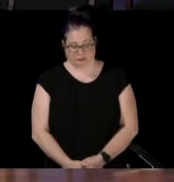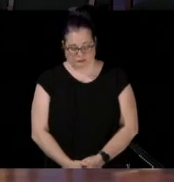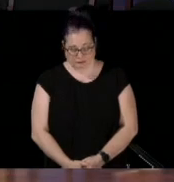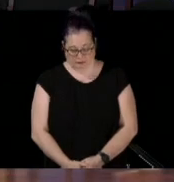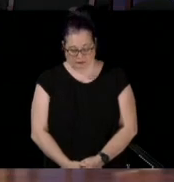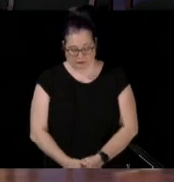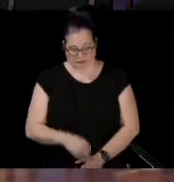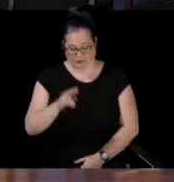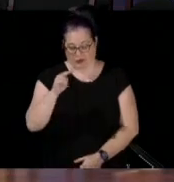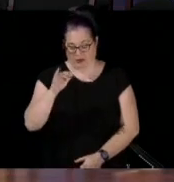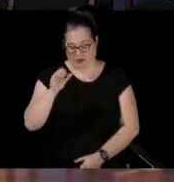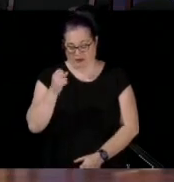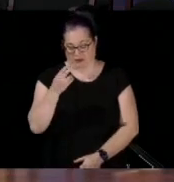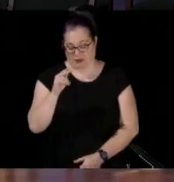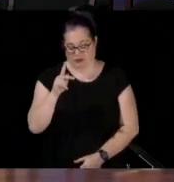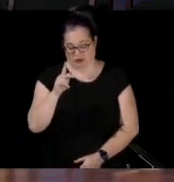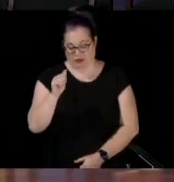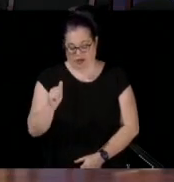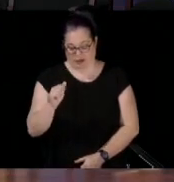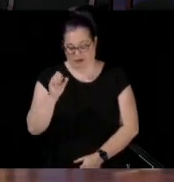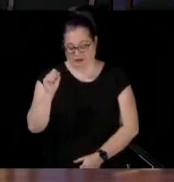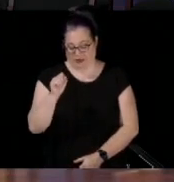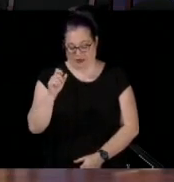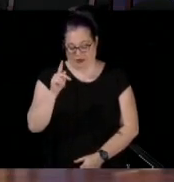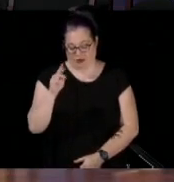Nishka Singh Kumar.